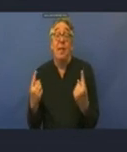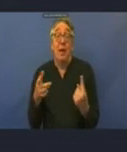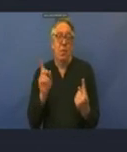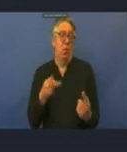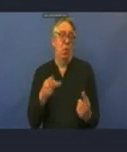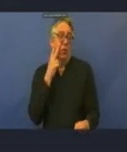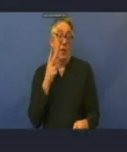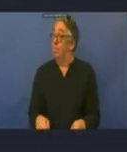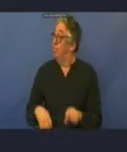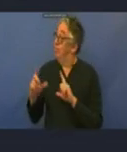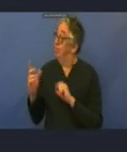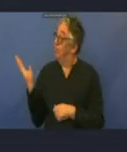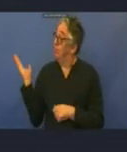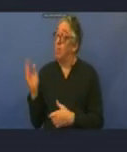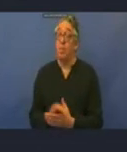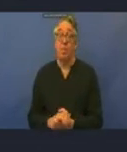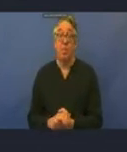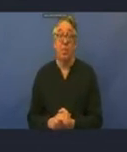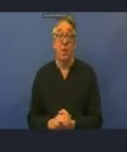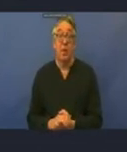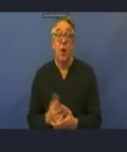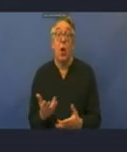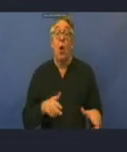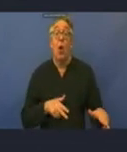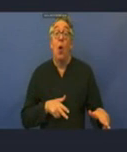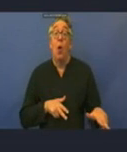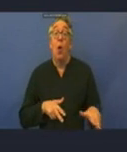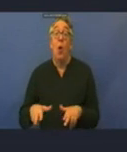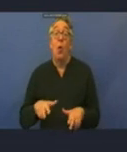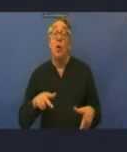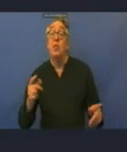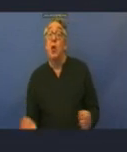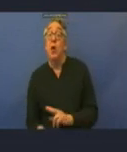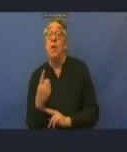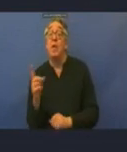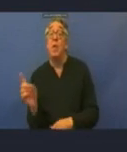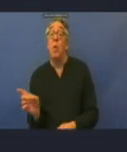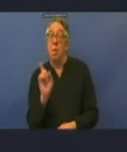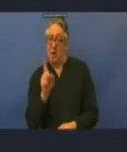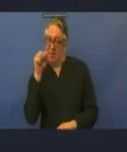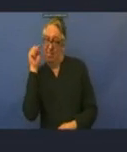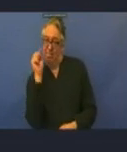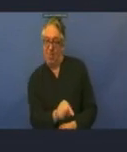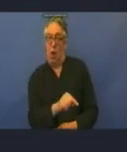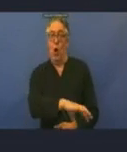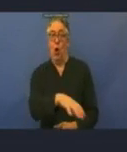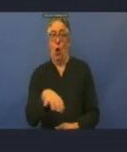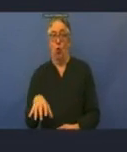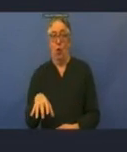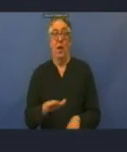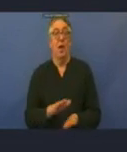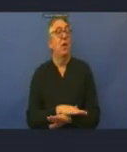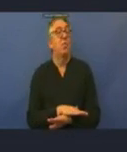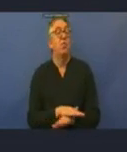in the country of the organization involved, and for this action there is absolutely no exception. And